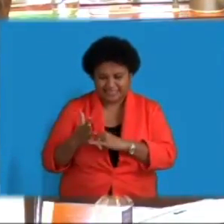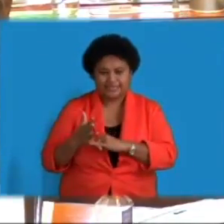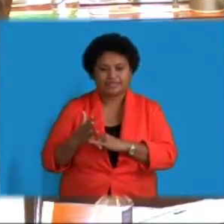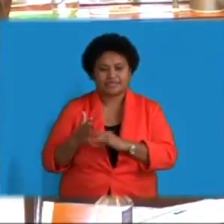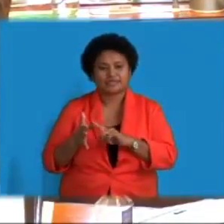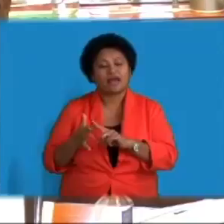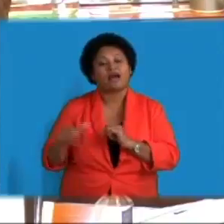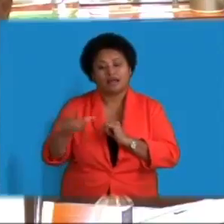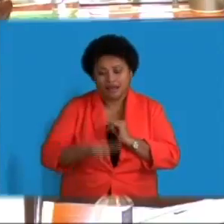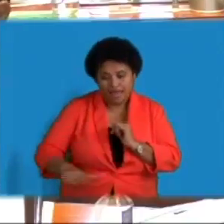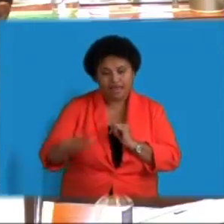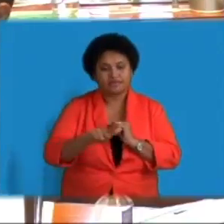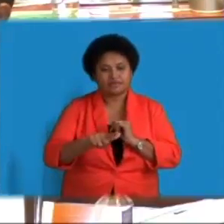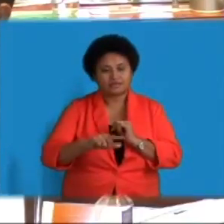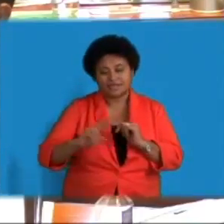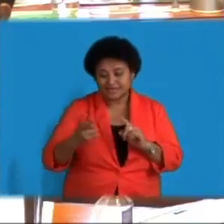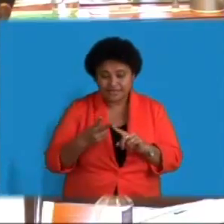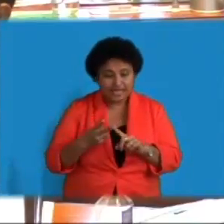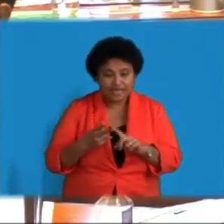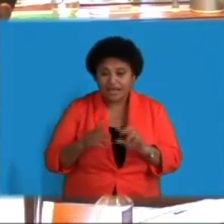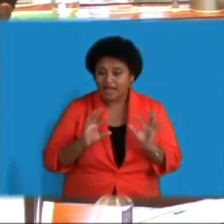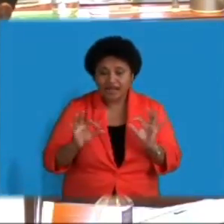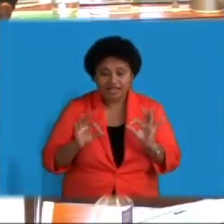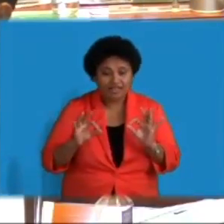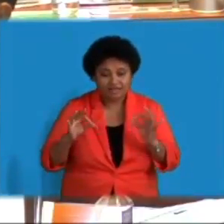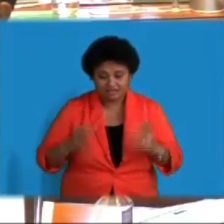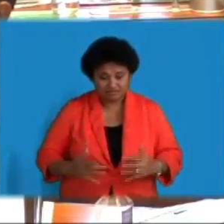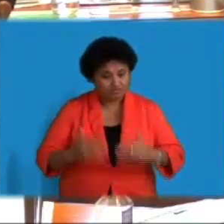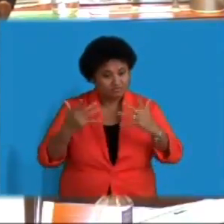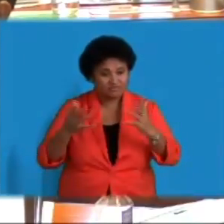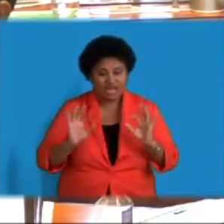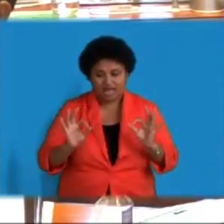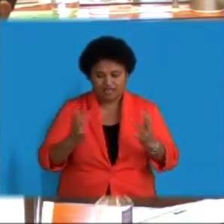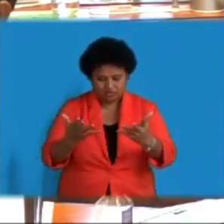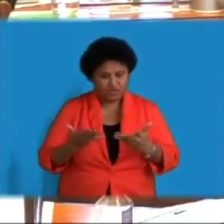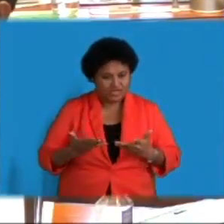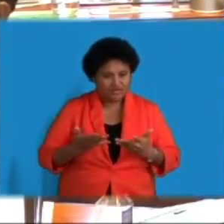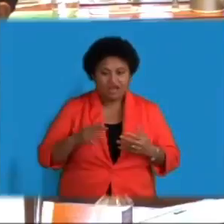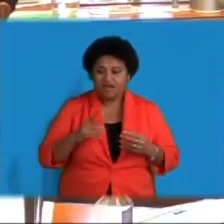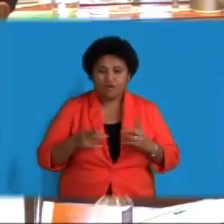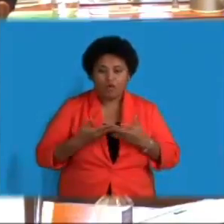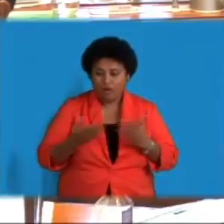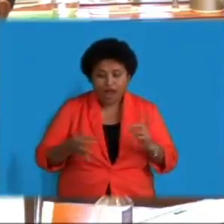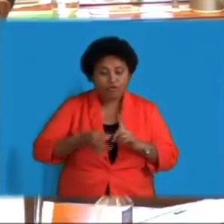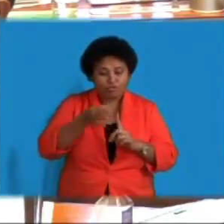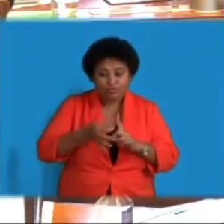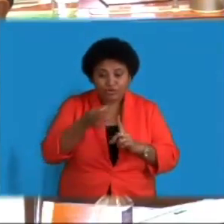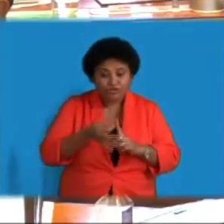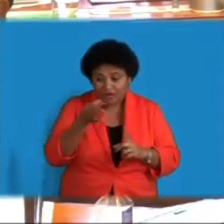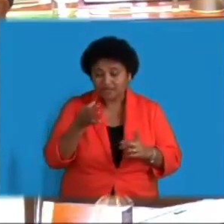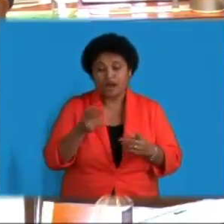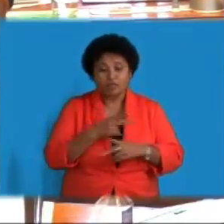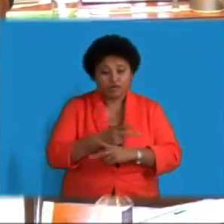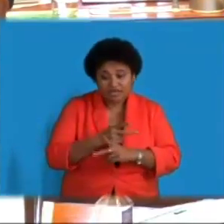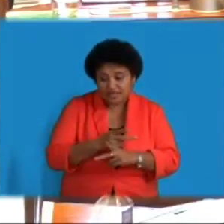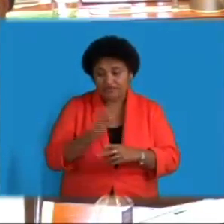on the so-called results of the efficiency of the Lands Ministry in terms of improving productivity, improving livelihood, and even